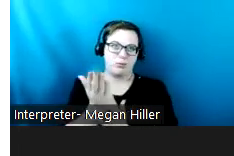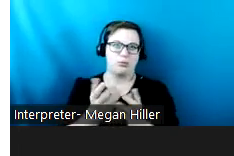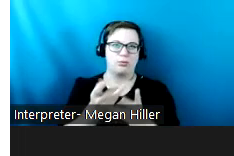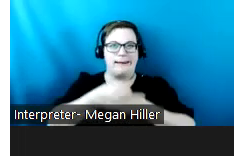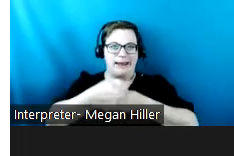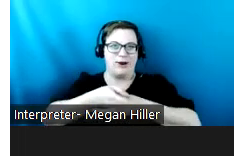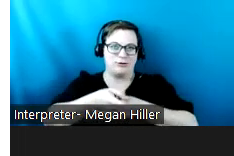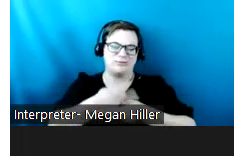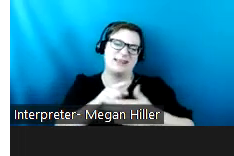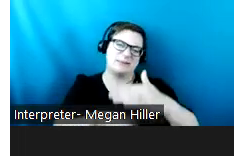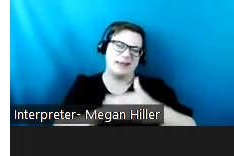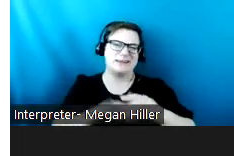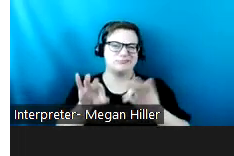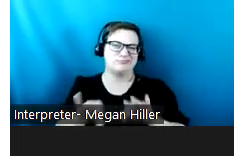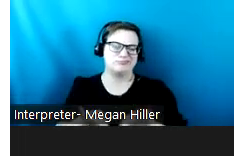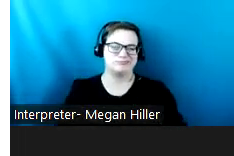for individuals.